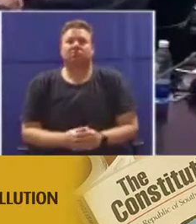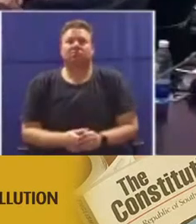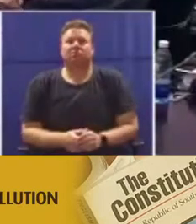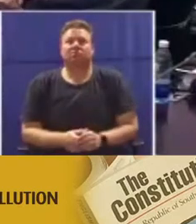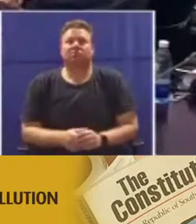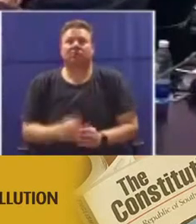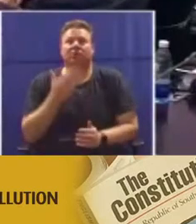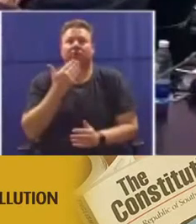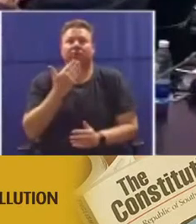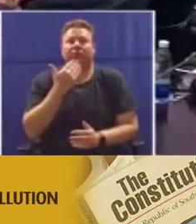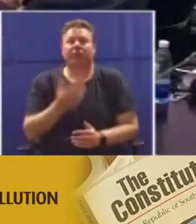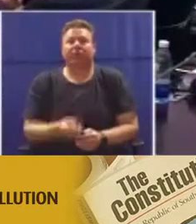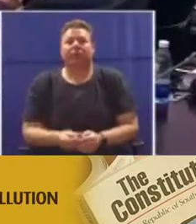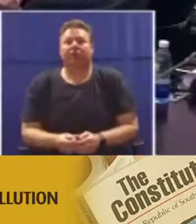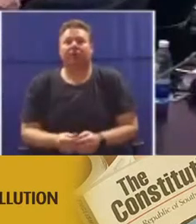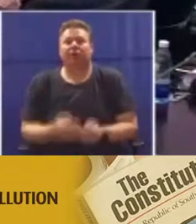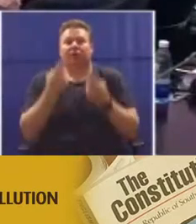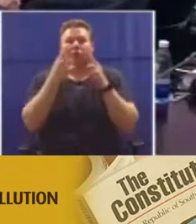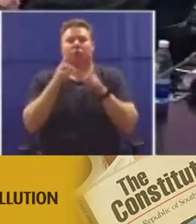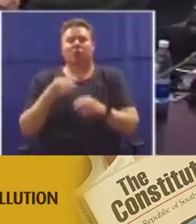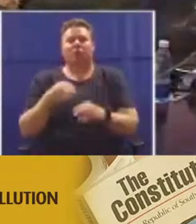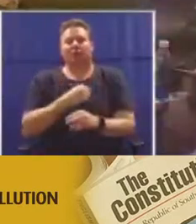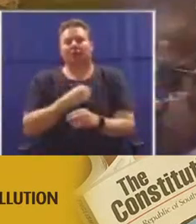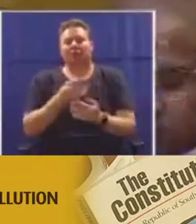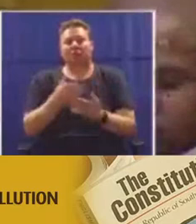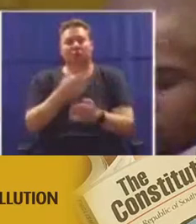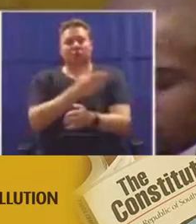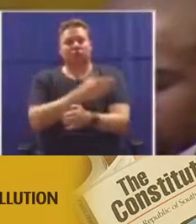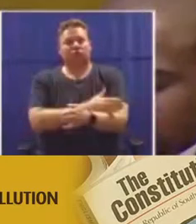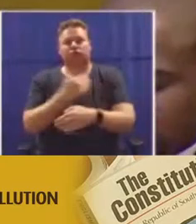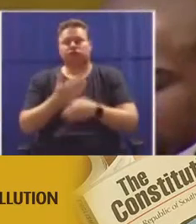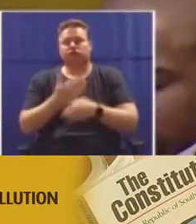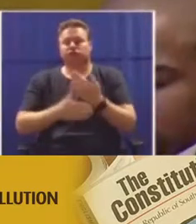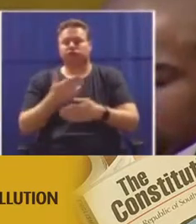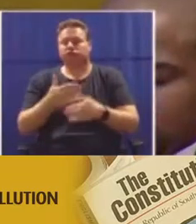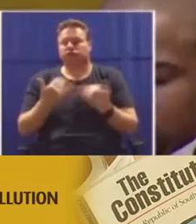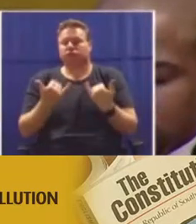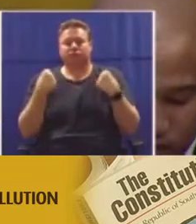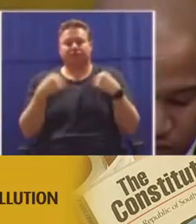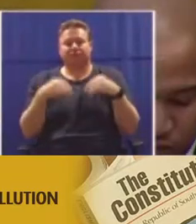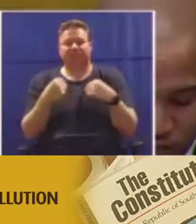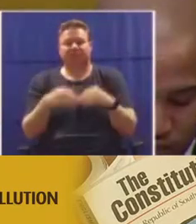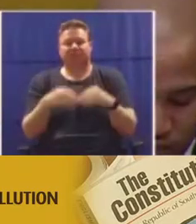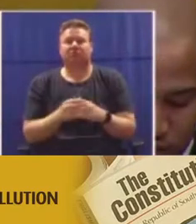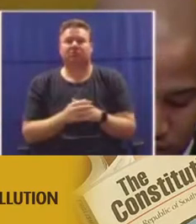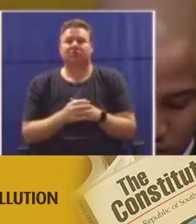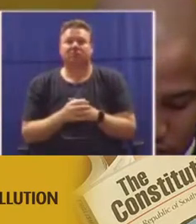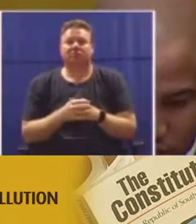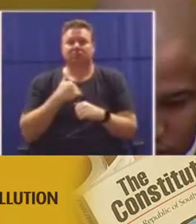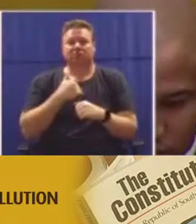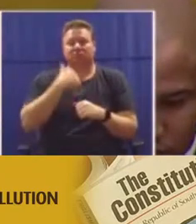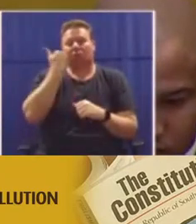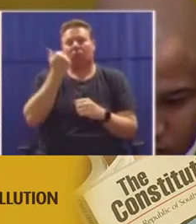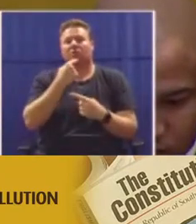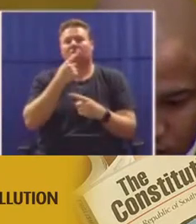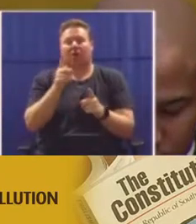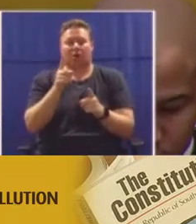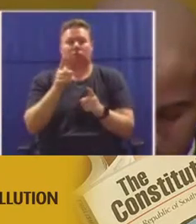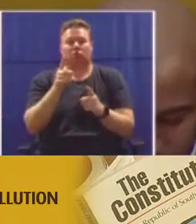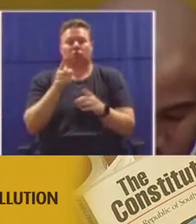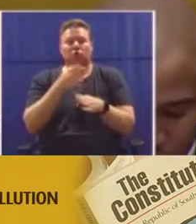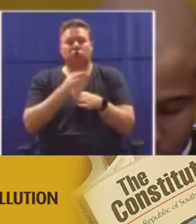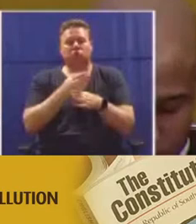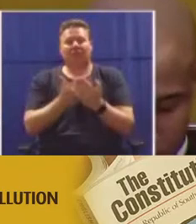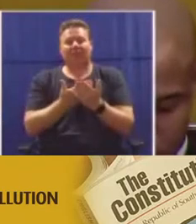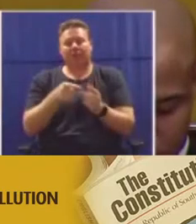Thank you. Honourable members, before we proceed with today's business, I wish to announce that the vacancy which occurred